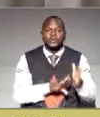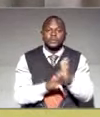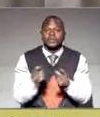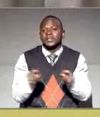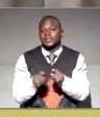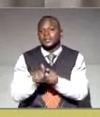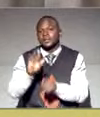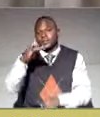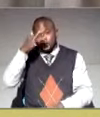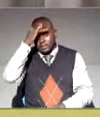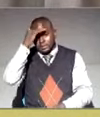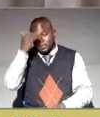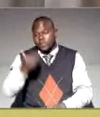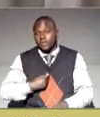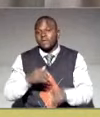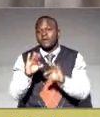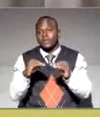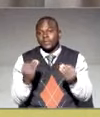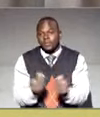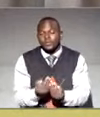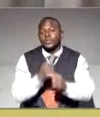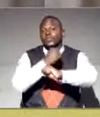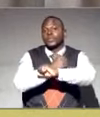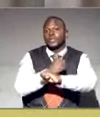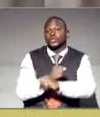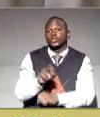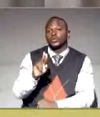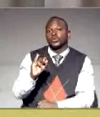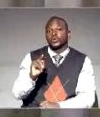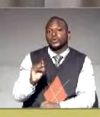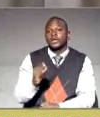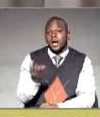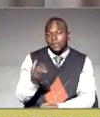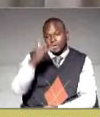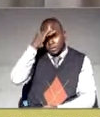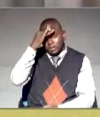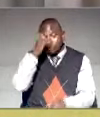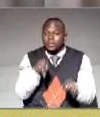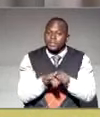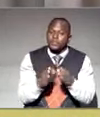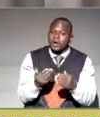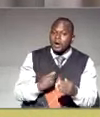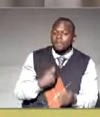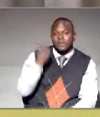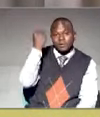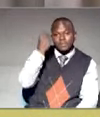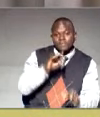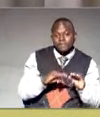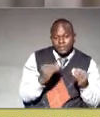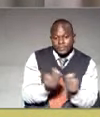police there is a family protection unit, and we also have family courts